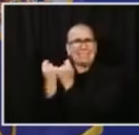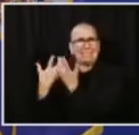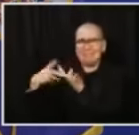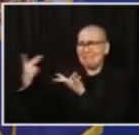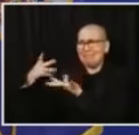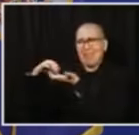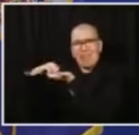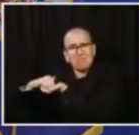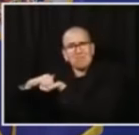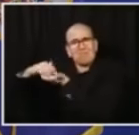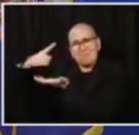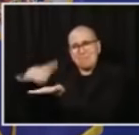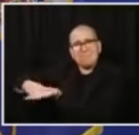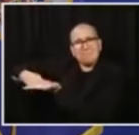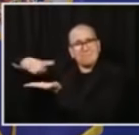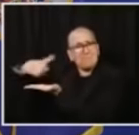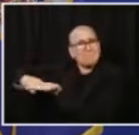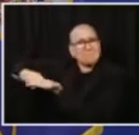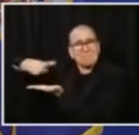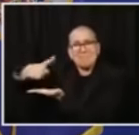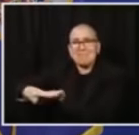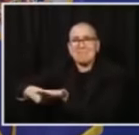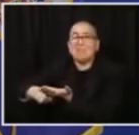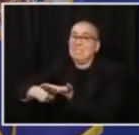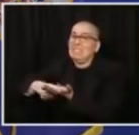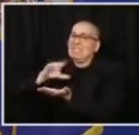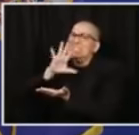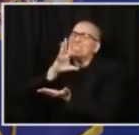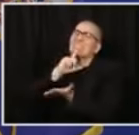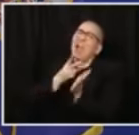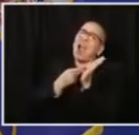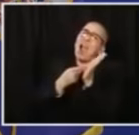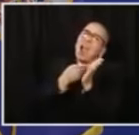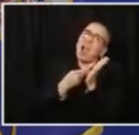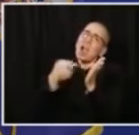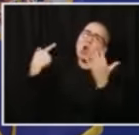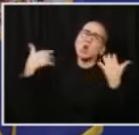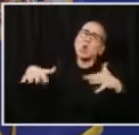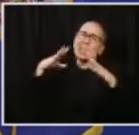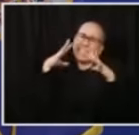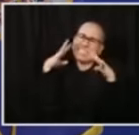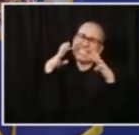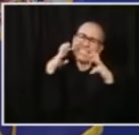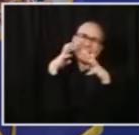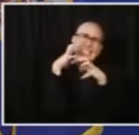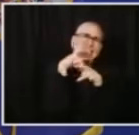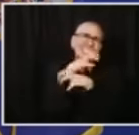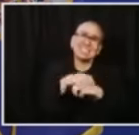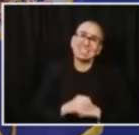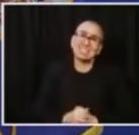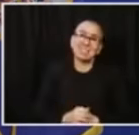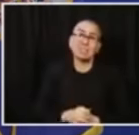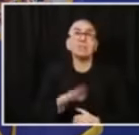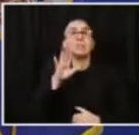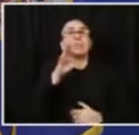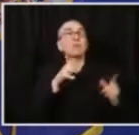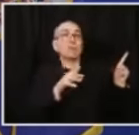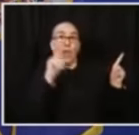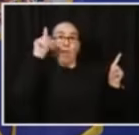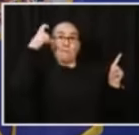be complex. And we know, for instance, that we do not control the distribution schedule from the government, as